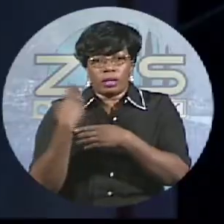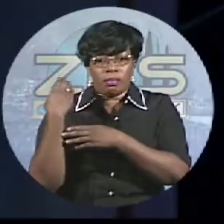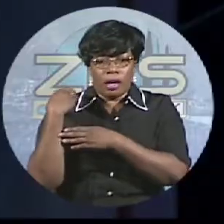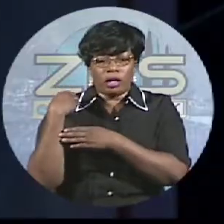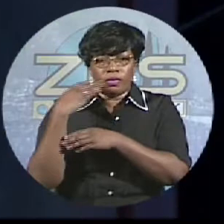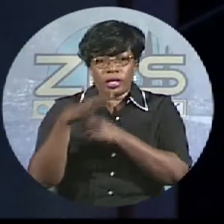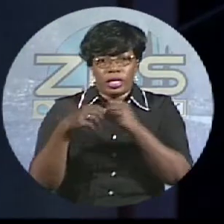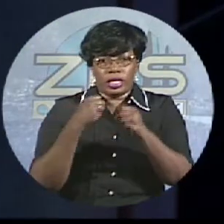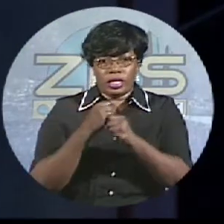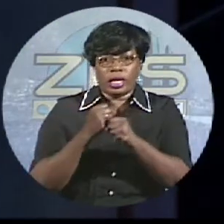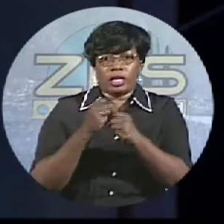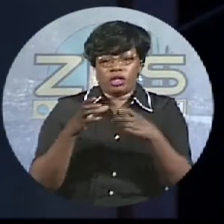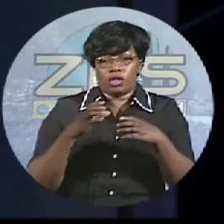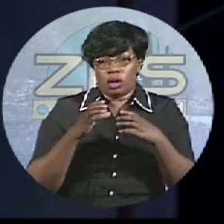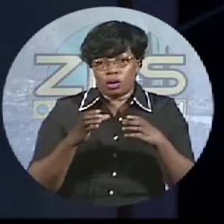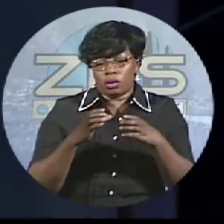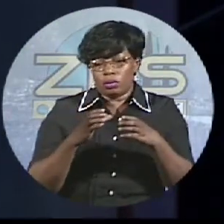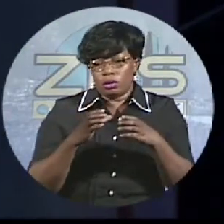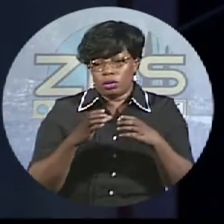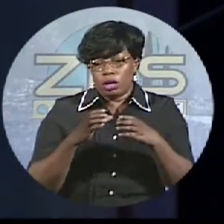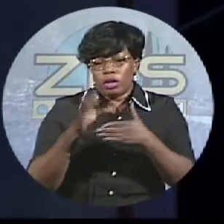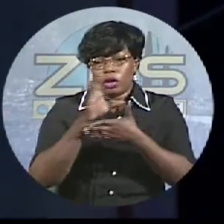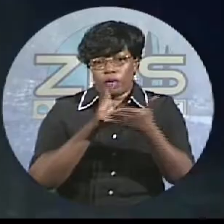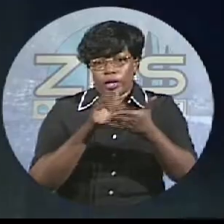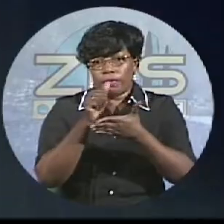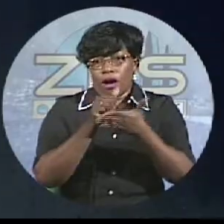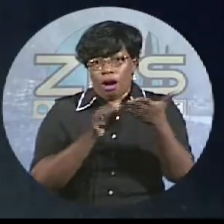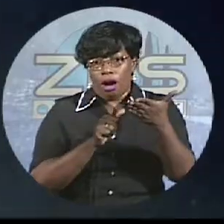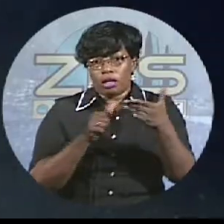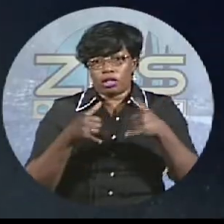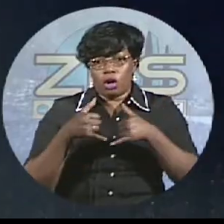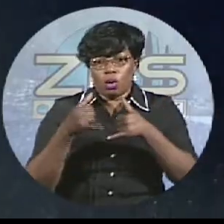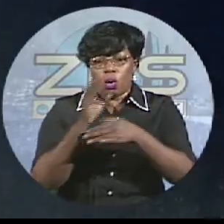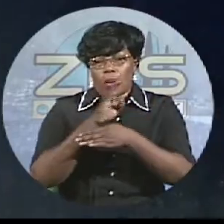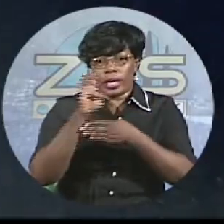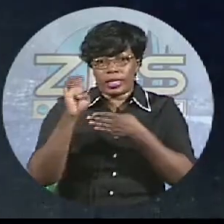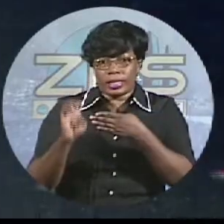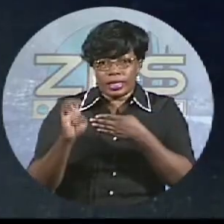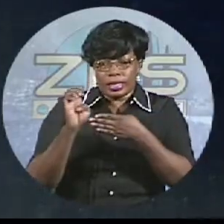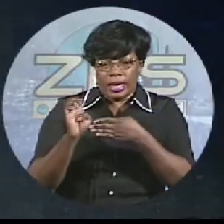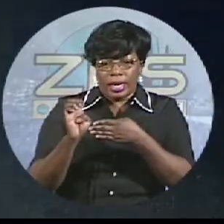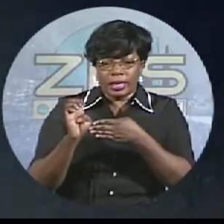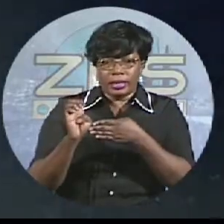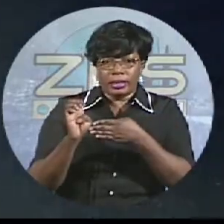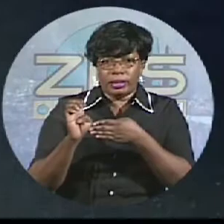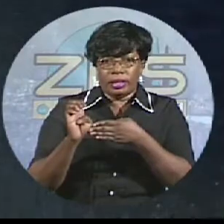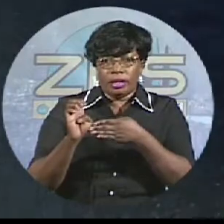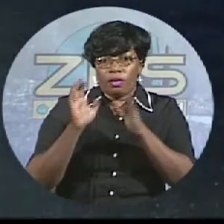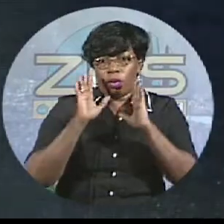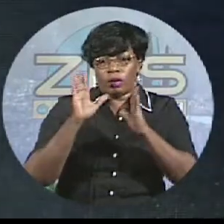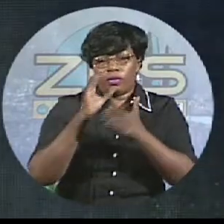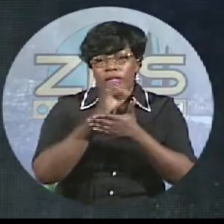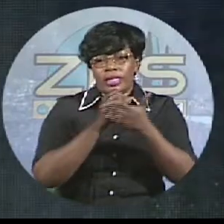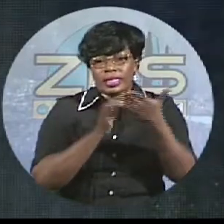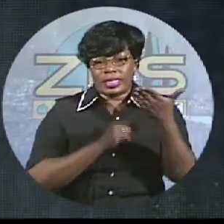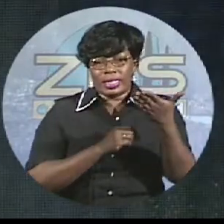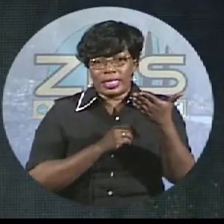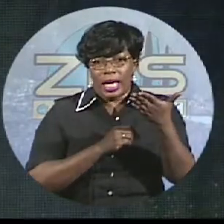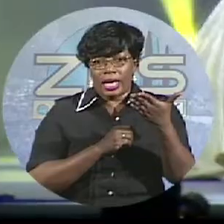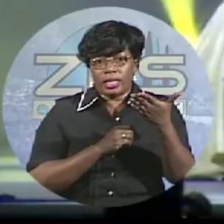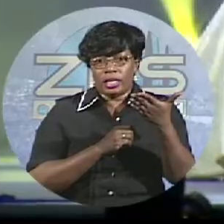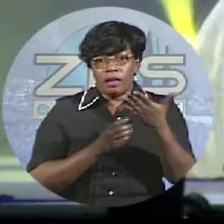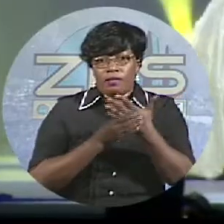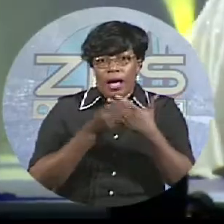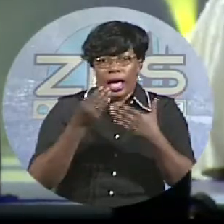The Junkanoo Commando secured Cacique's Creative Arts Award. West End Grand Bahama's Stratacular Designs won the Cacique for